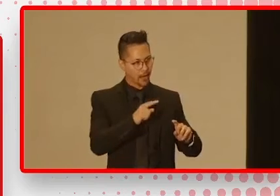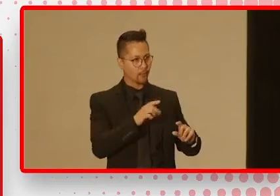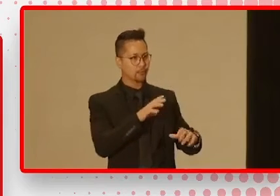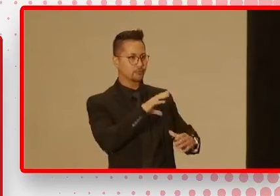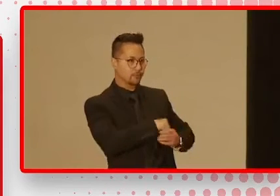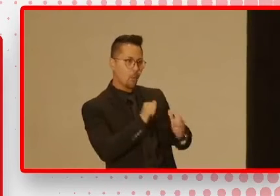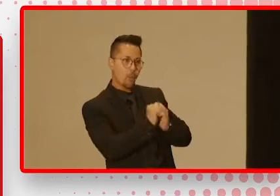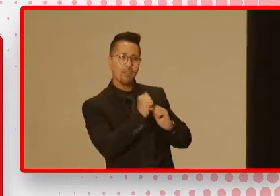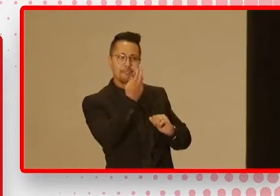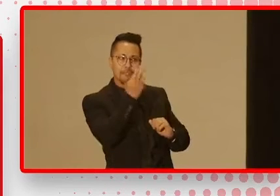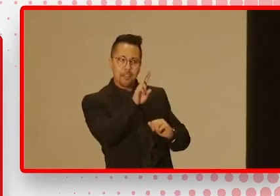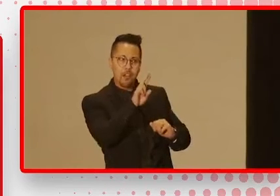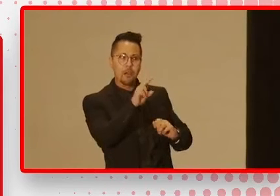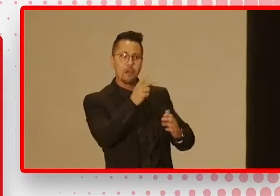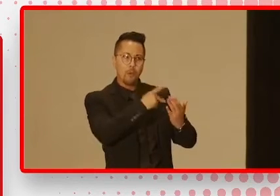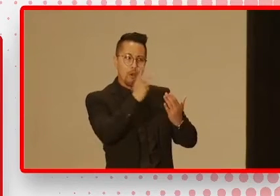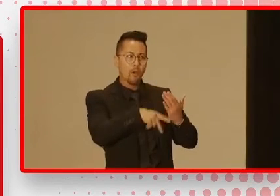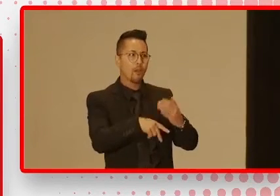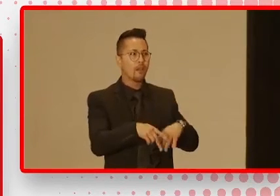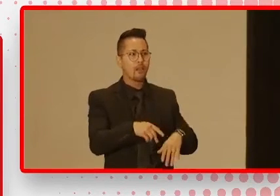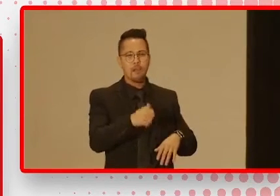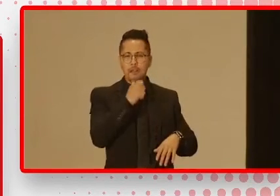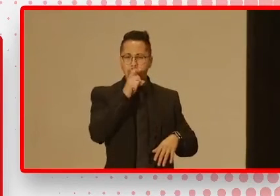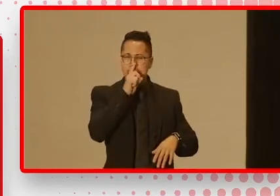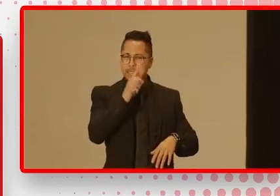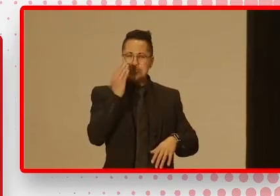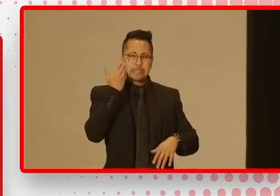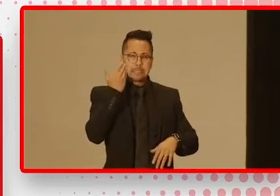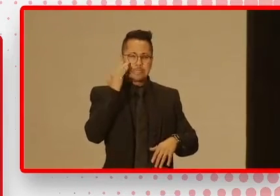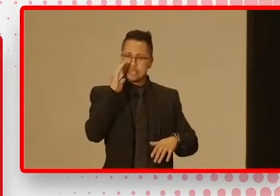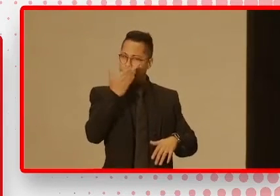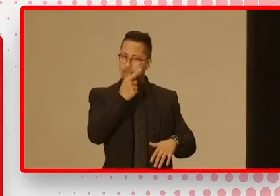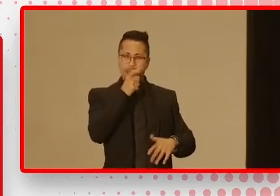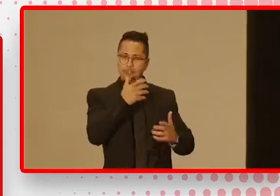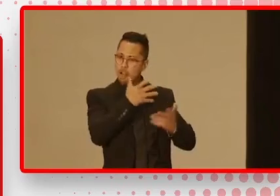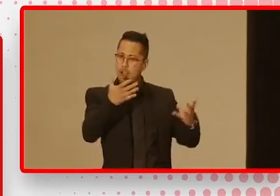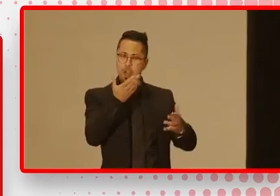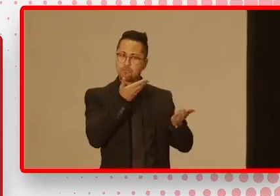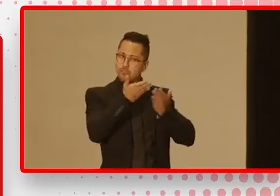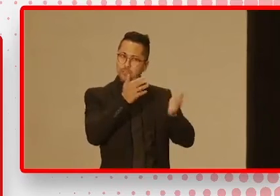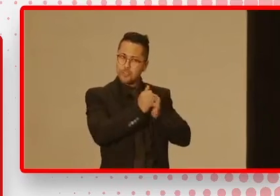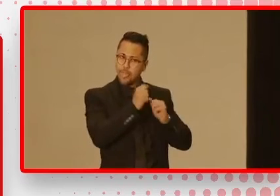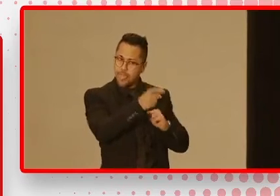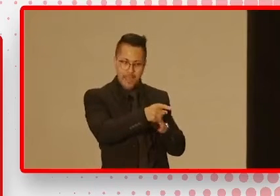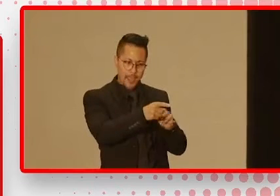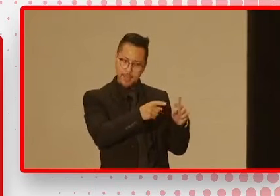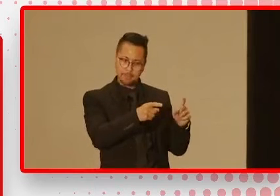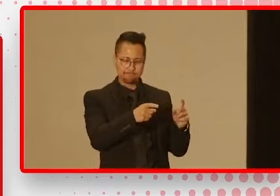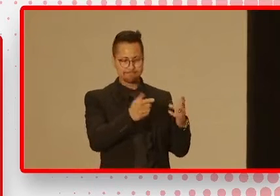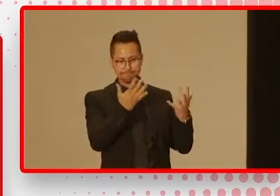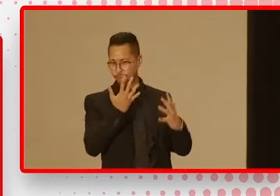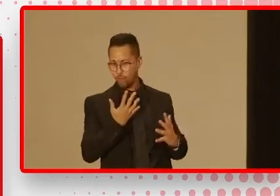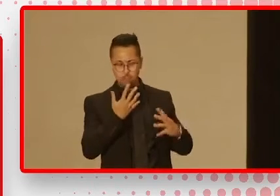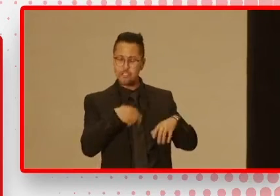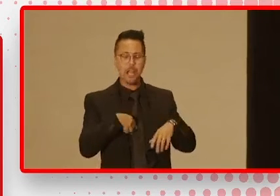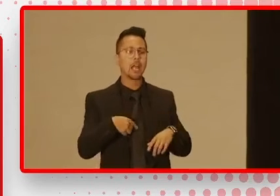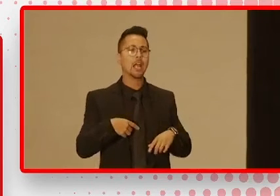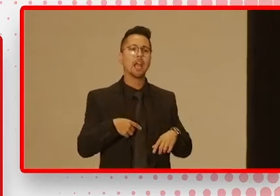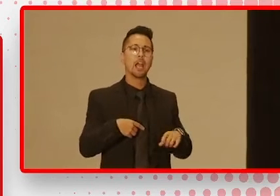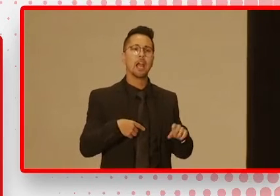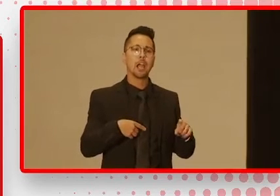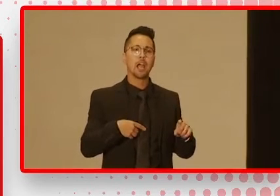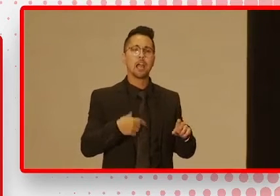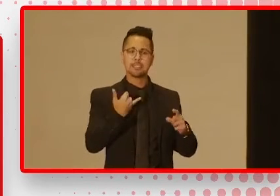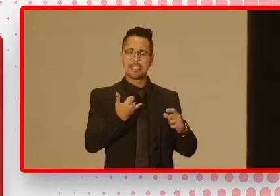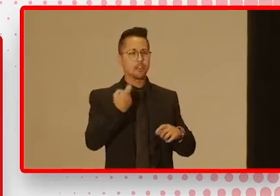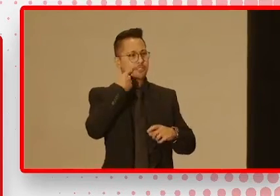and it didn't really seem like he got a lot of services with them, unfortunately. He's going to go, he's just now being paired up